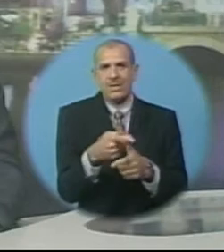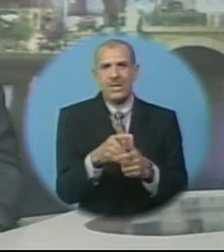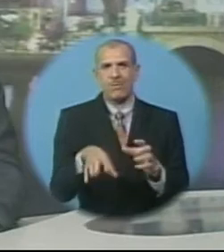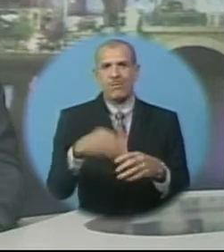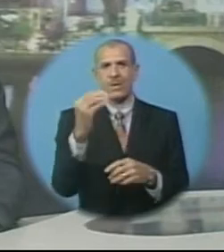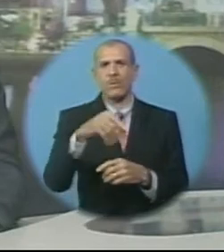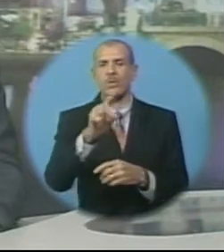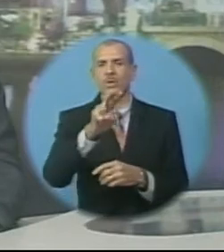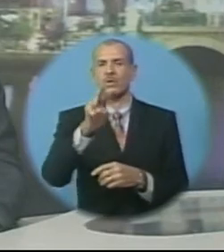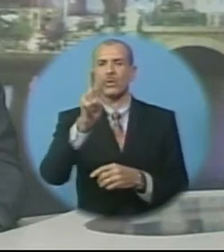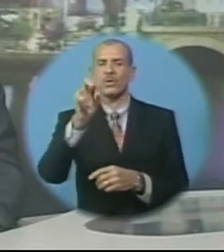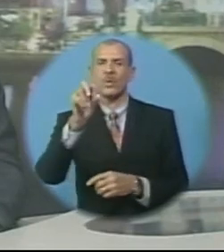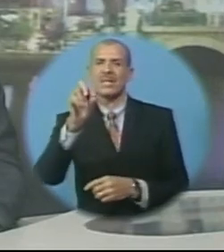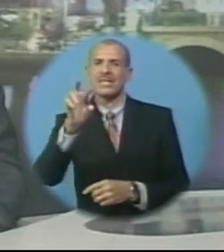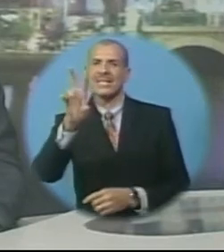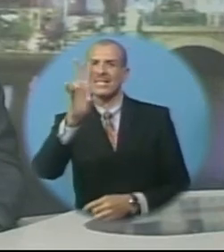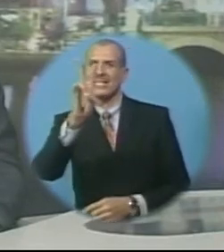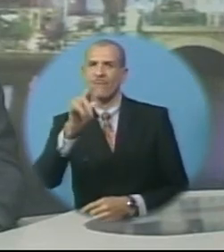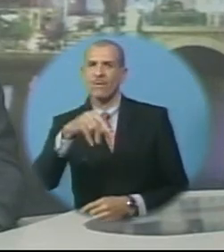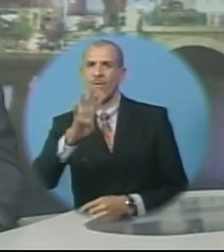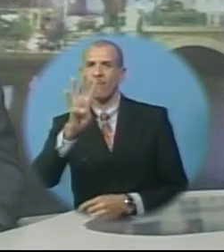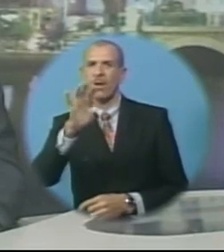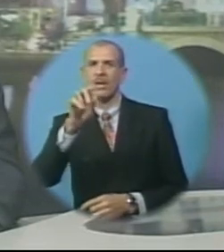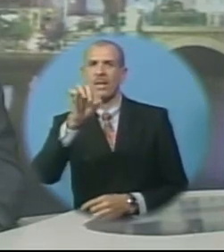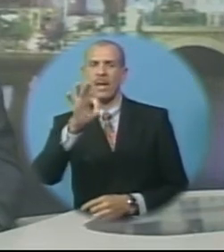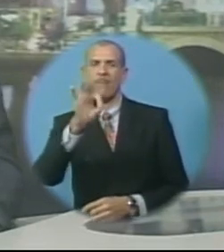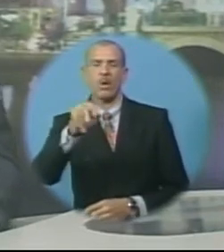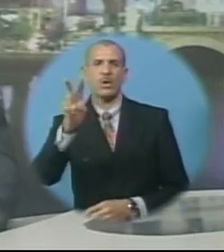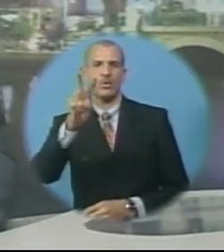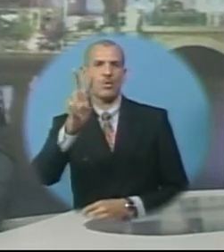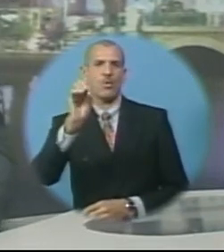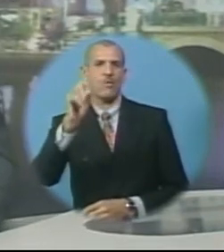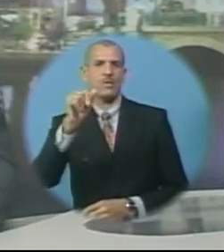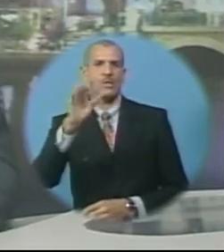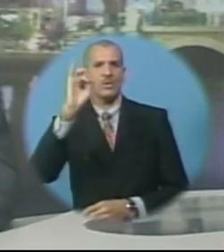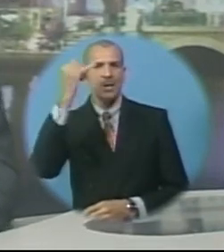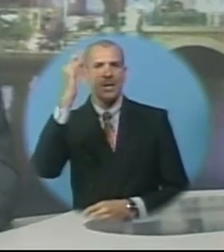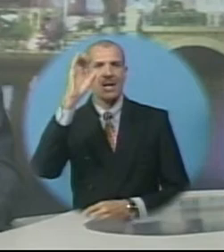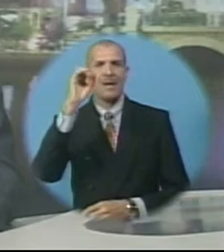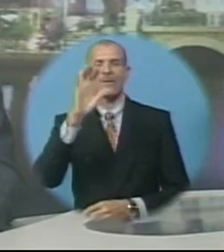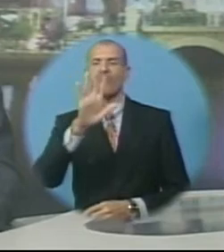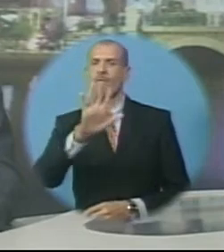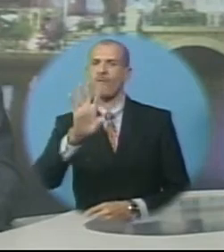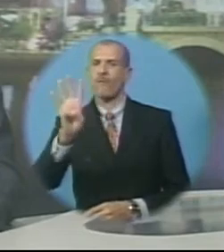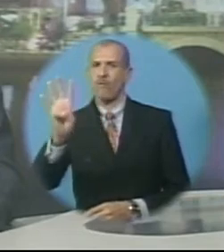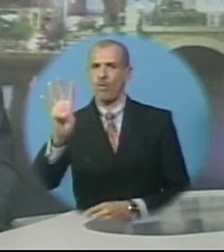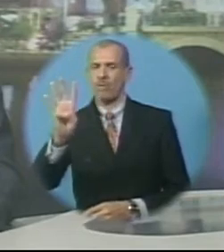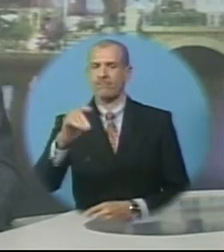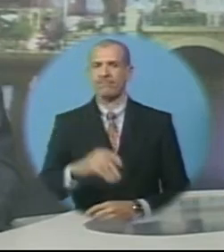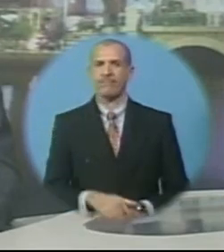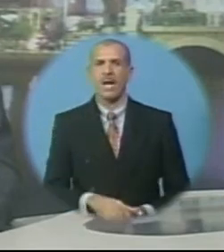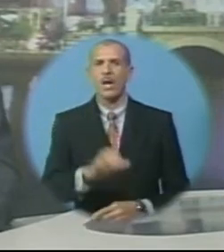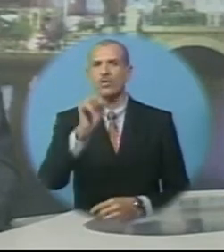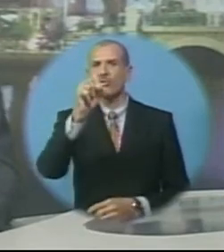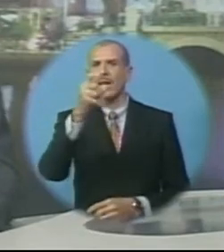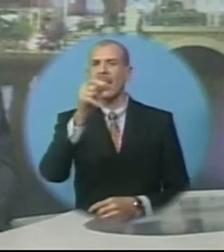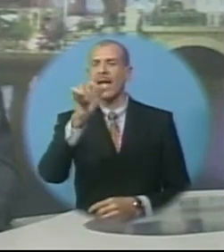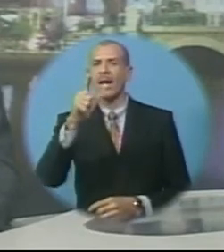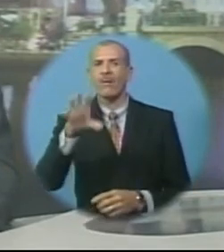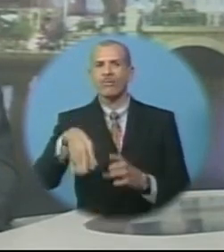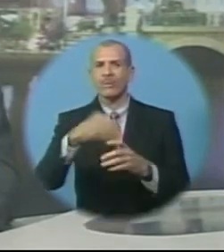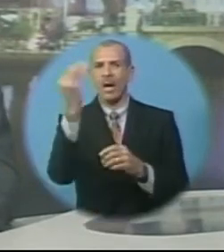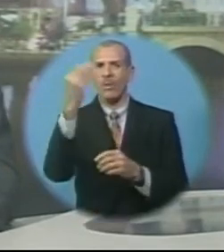for 227 of 49.2 overs. Jonathan Carter top scored with 54. Sri Lanka were then bowled out